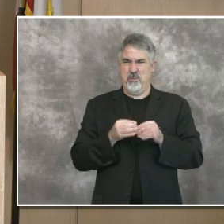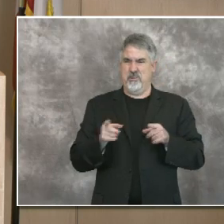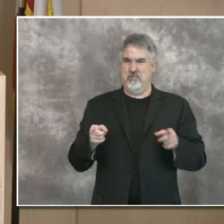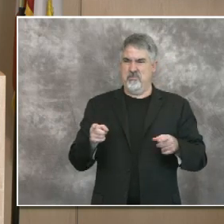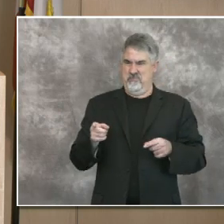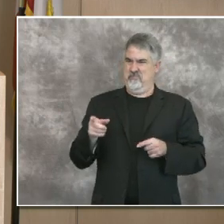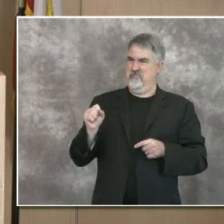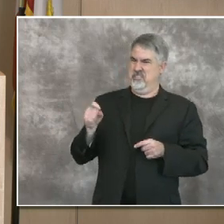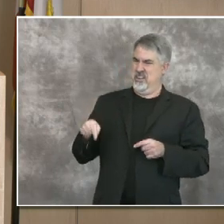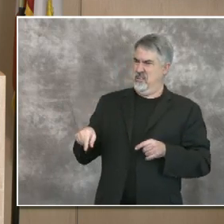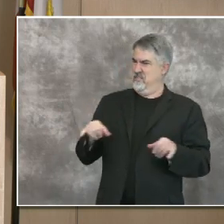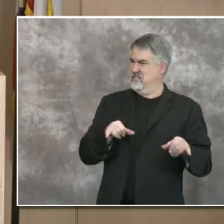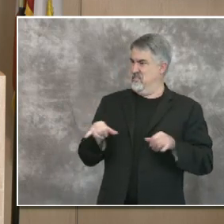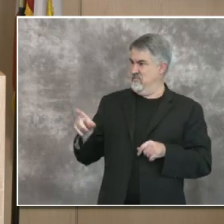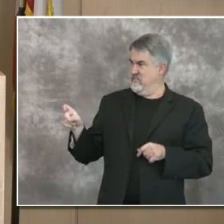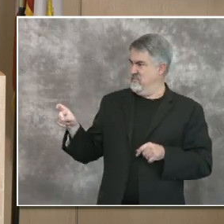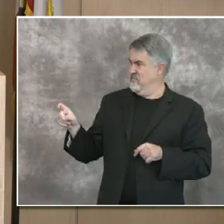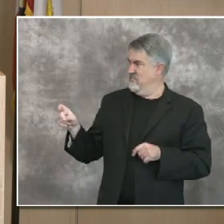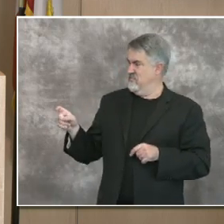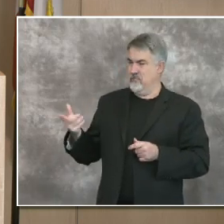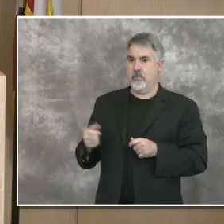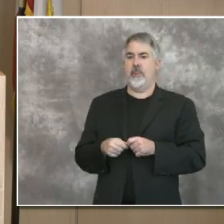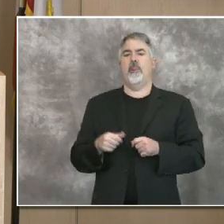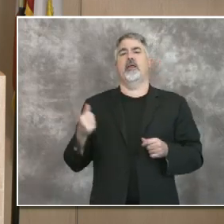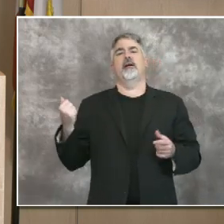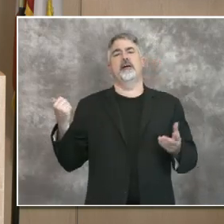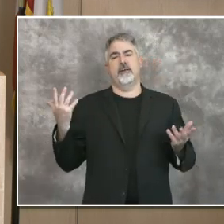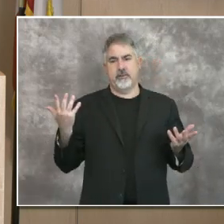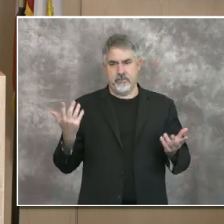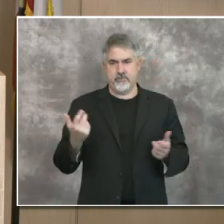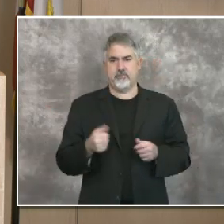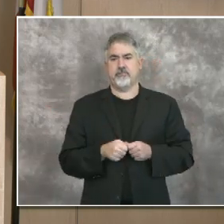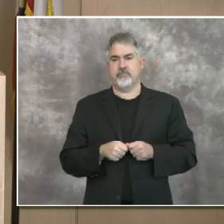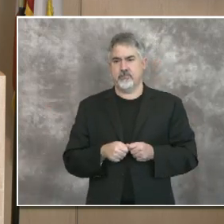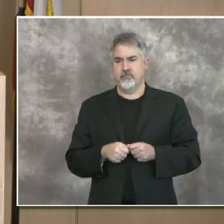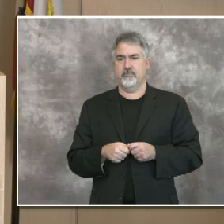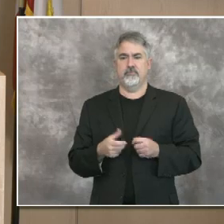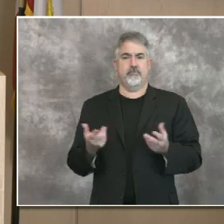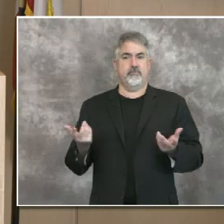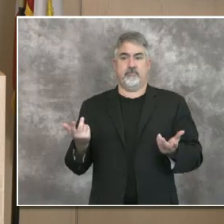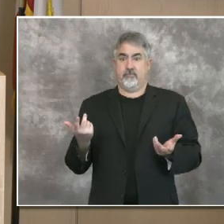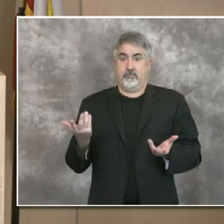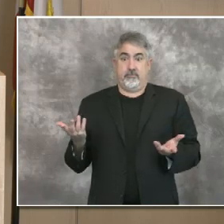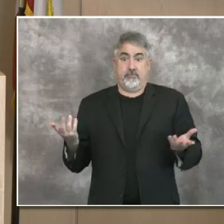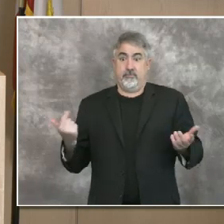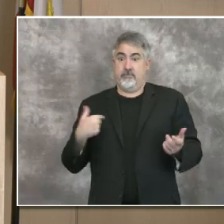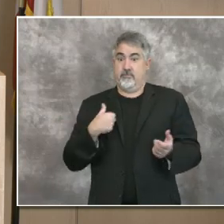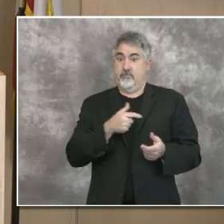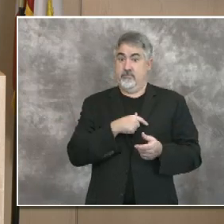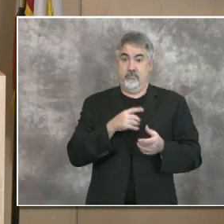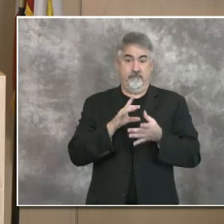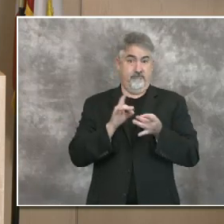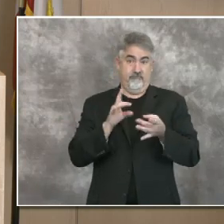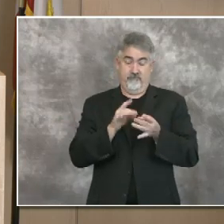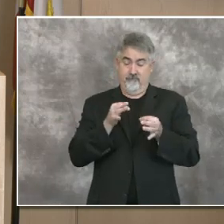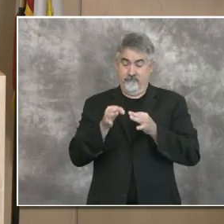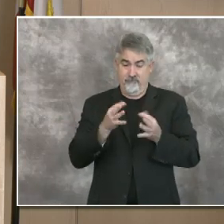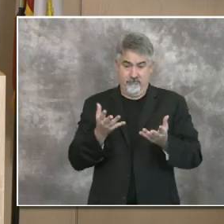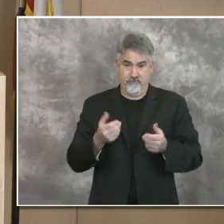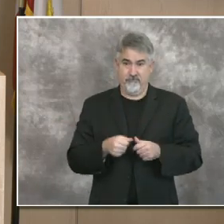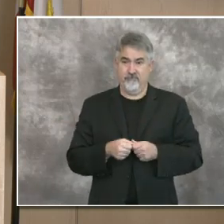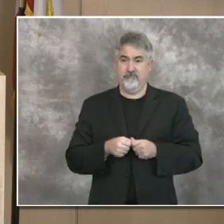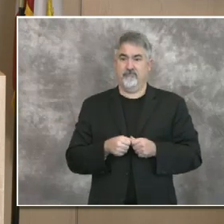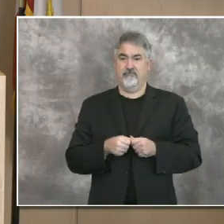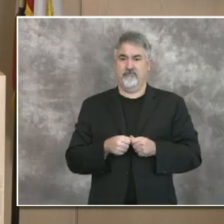most vulnerable communities? Well, as I actually stated in my remarks, we feel that our numbers are